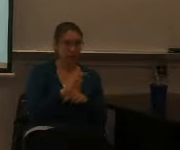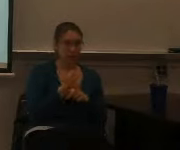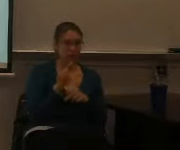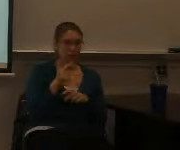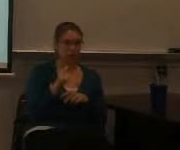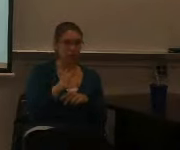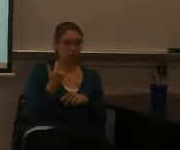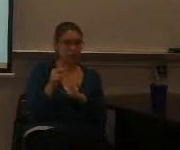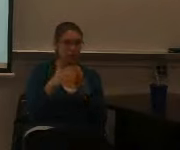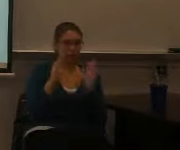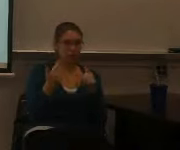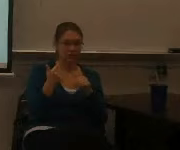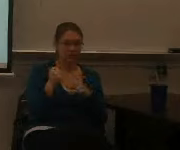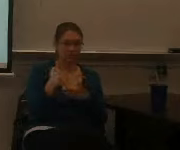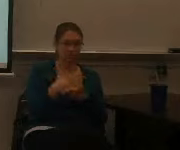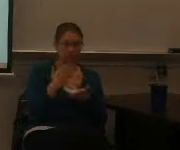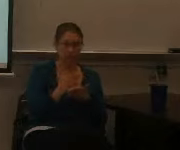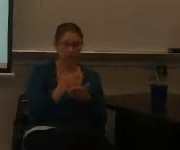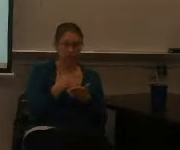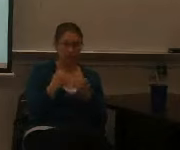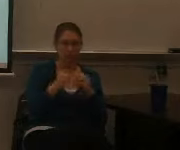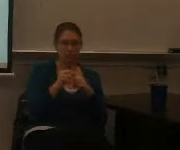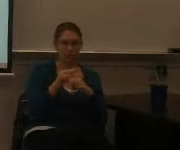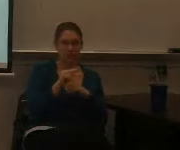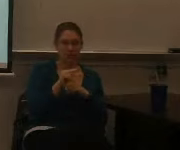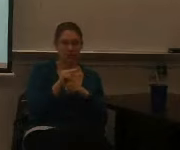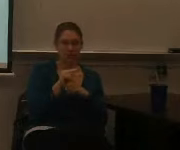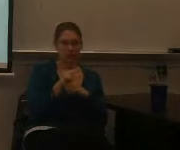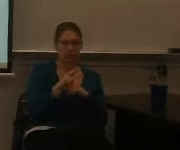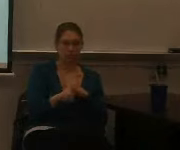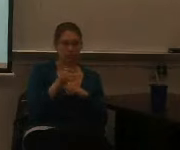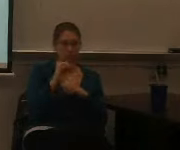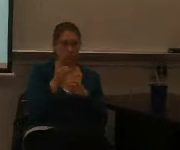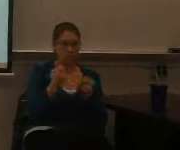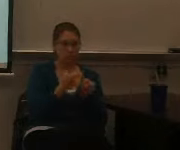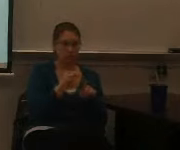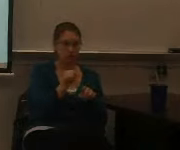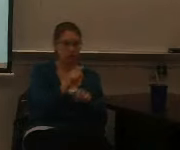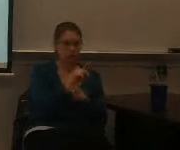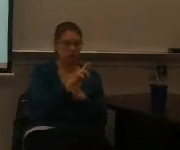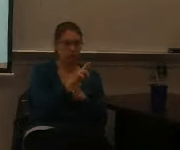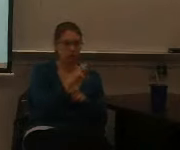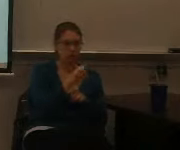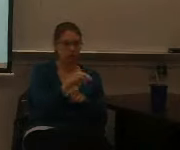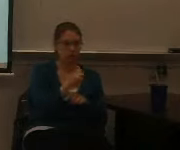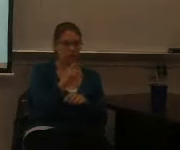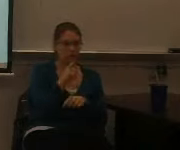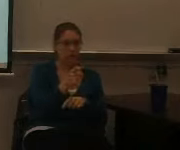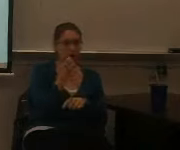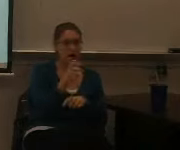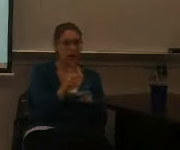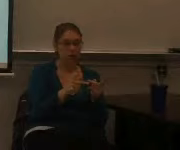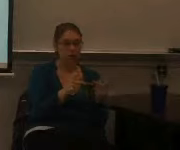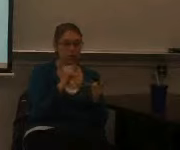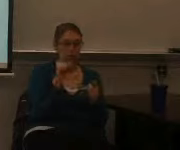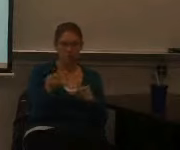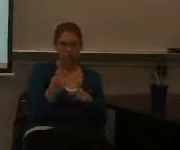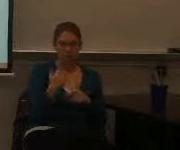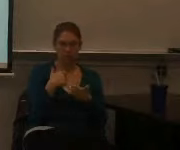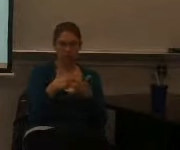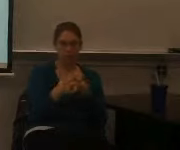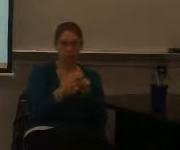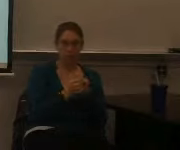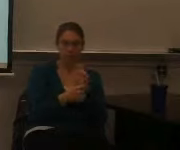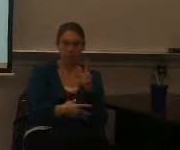global greenhouse gas budget, that there's more nitrous oxide coming out of these streams that are hot spots. So not only is there a problem with